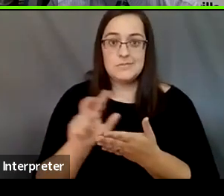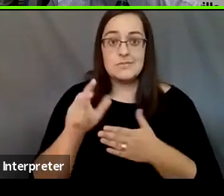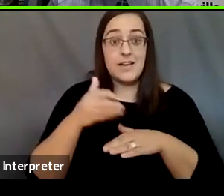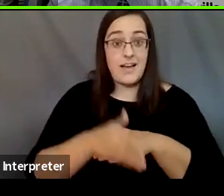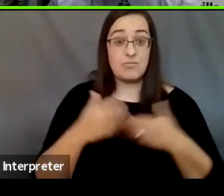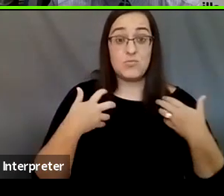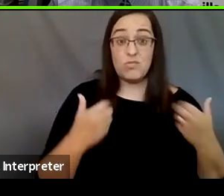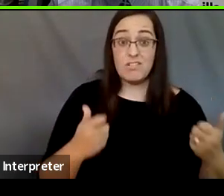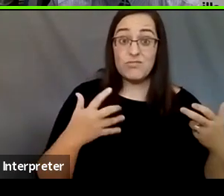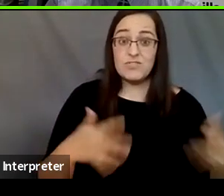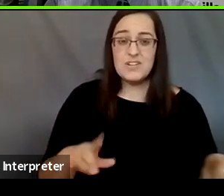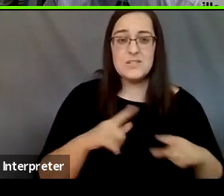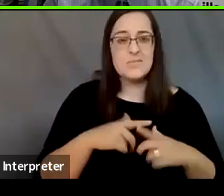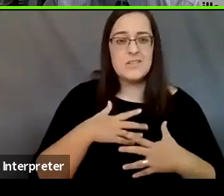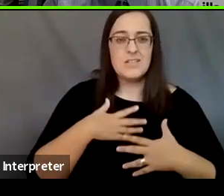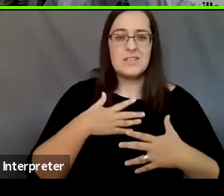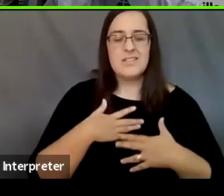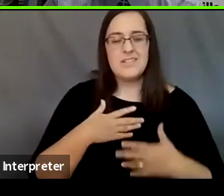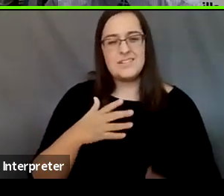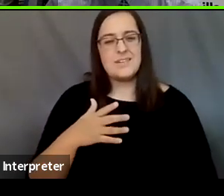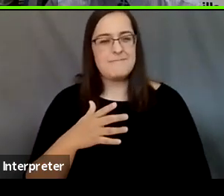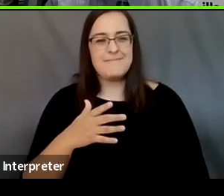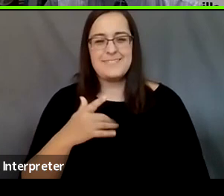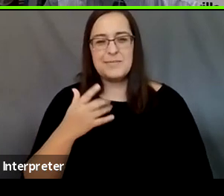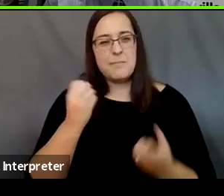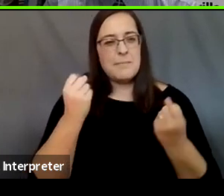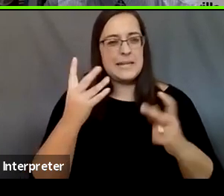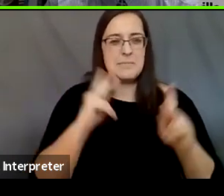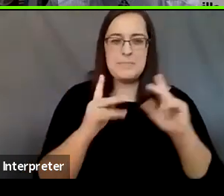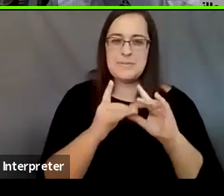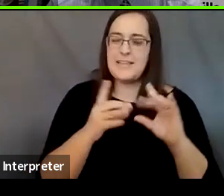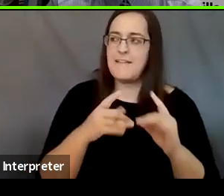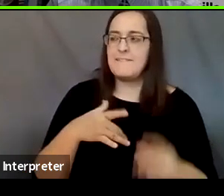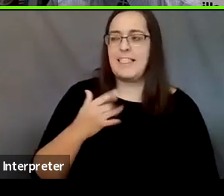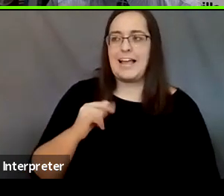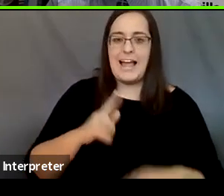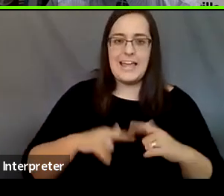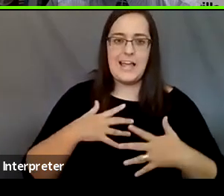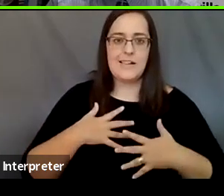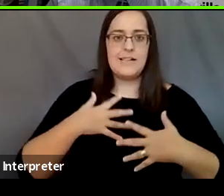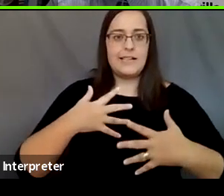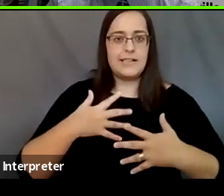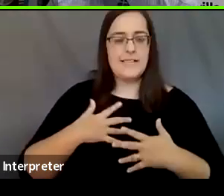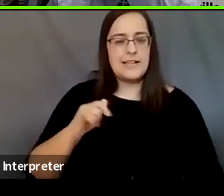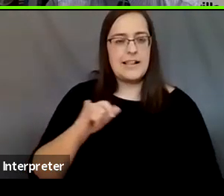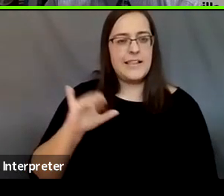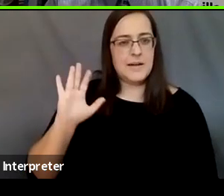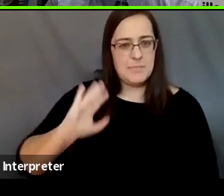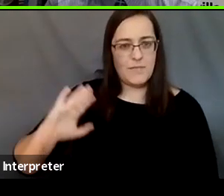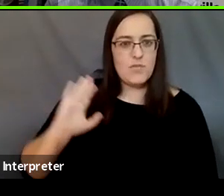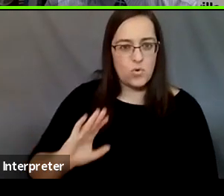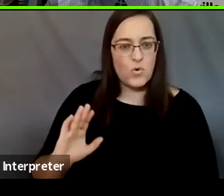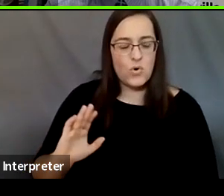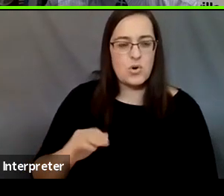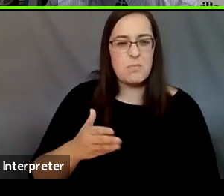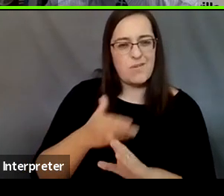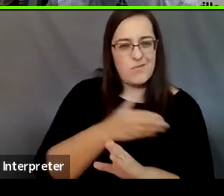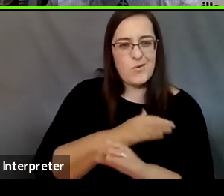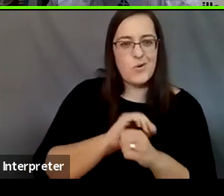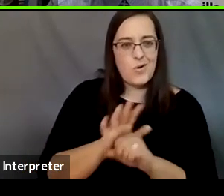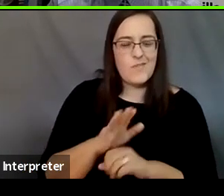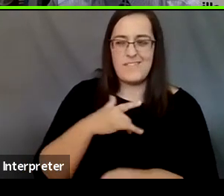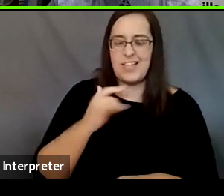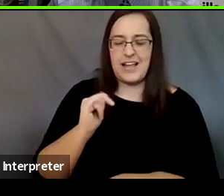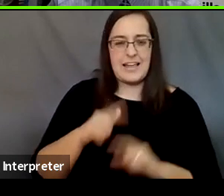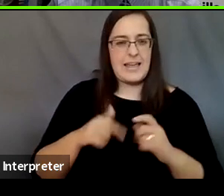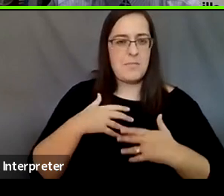heard that from a number of patients, and they just don't feel like they can get their breath like they used to prior to the infection. And the other thing is in those